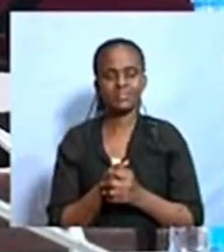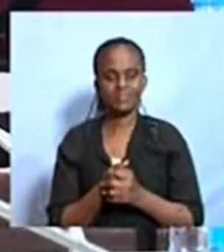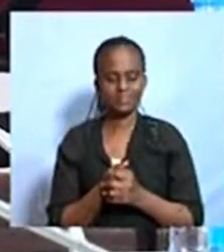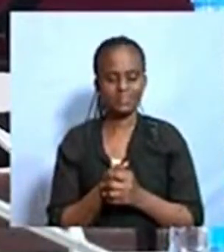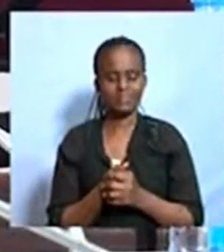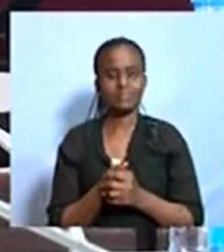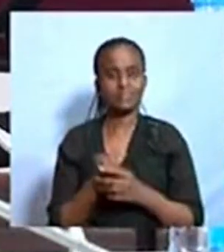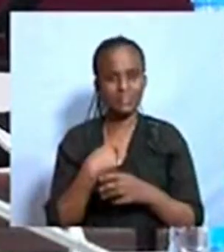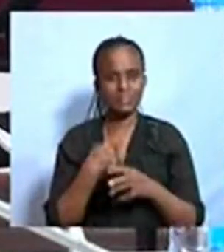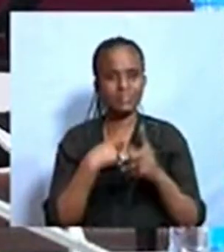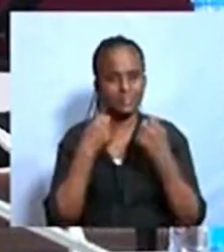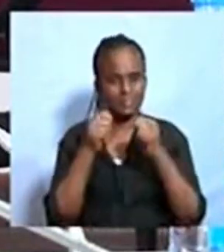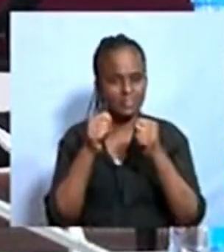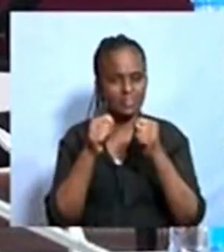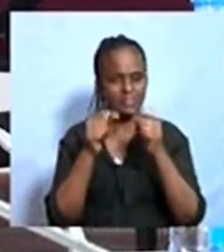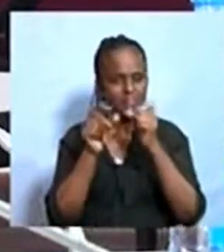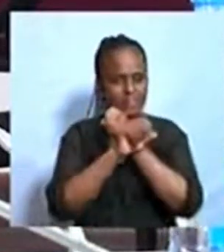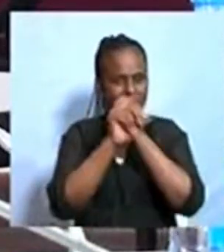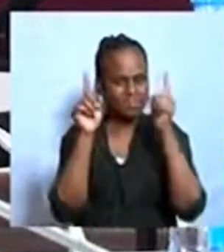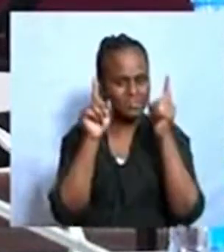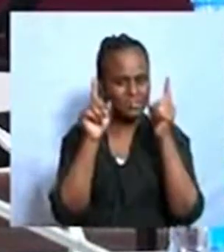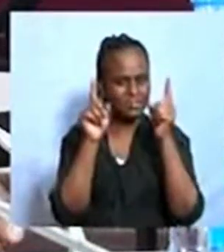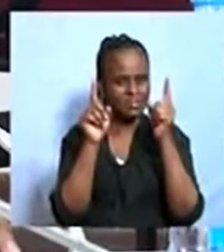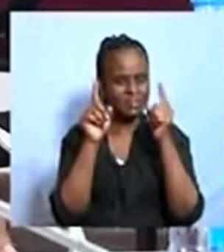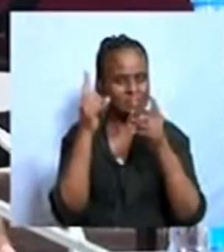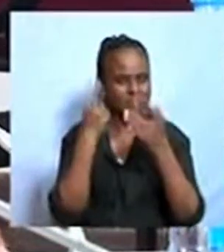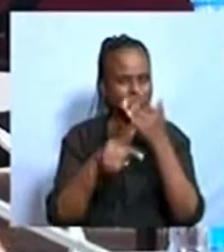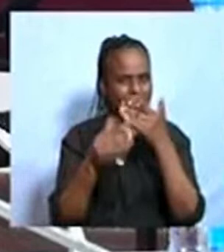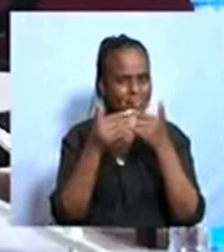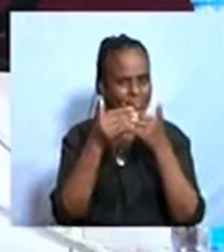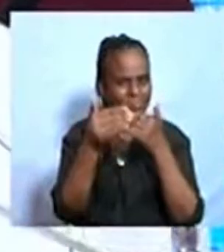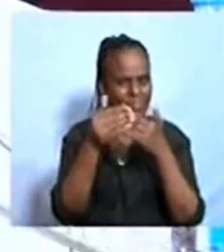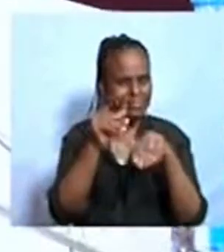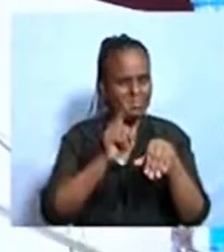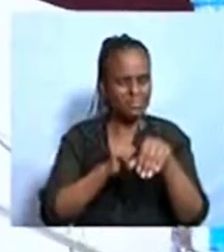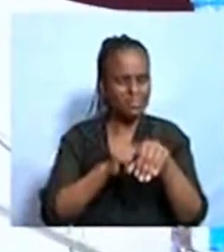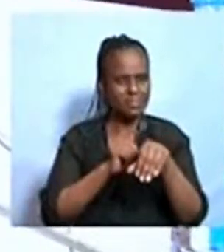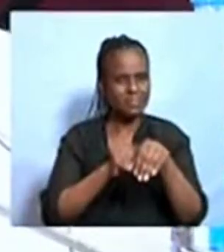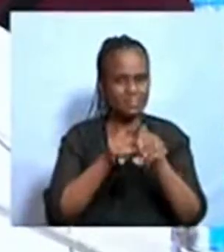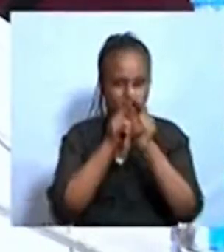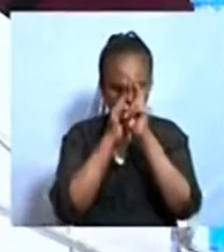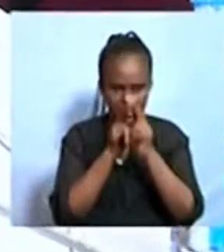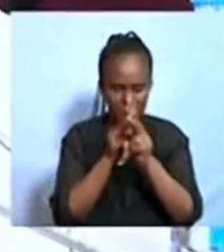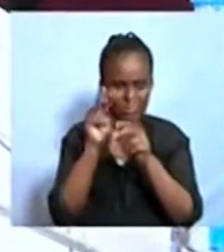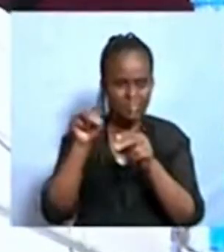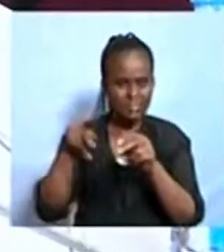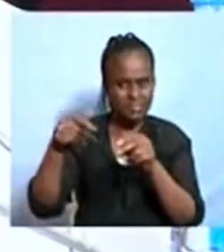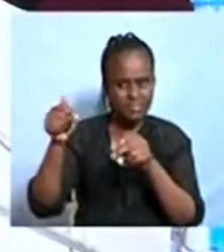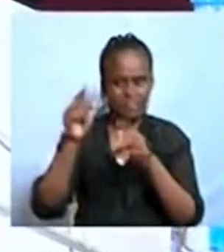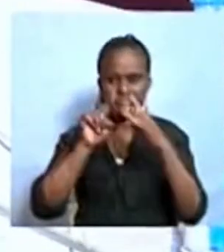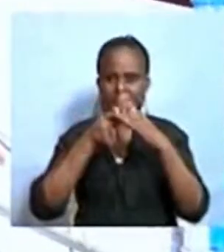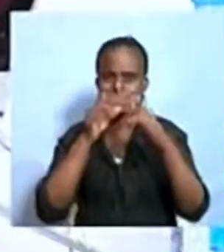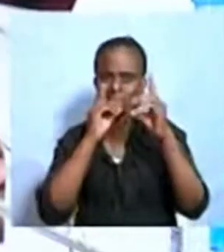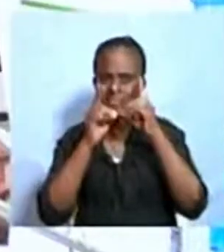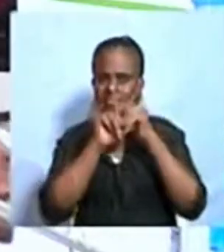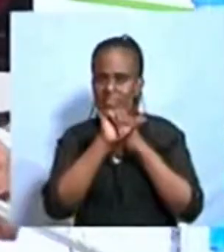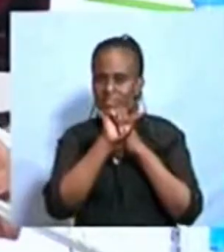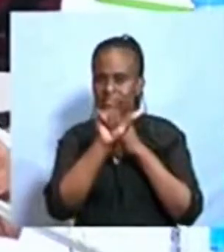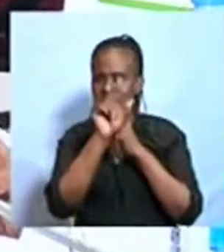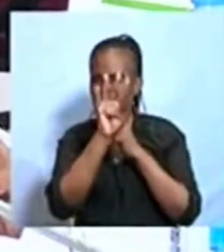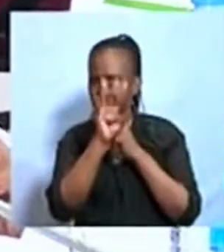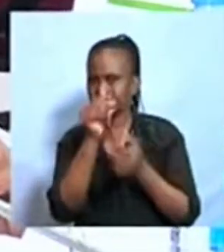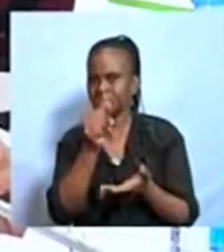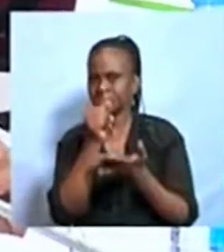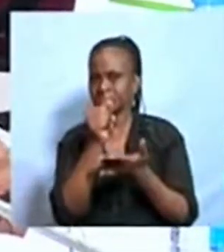I'm tempted to wonder to what extent at the time the honorable members started debating the 2024